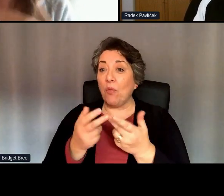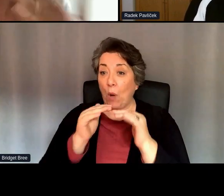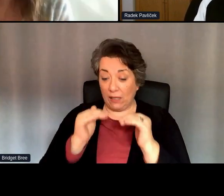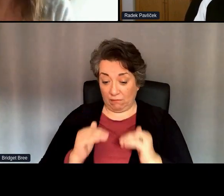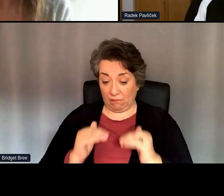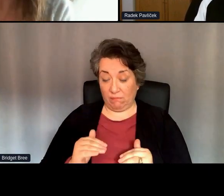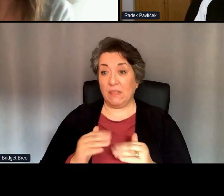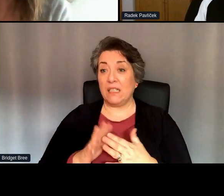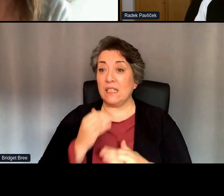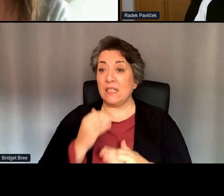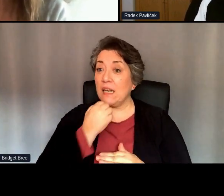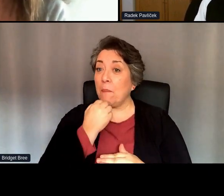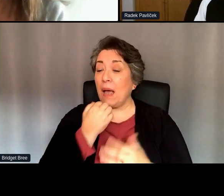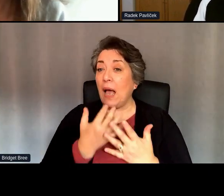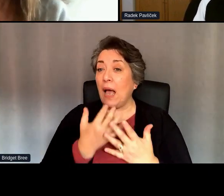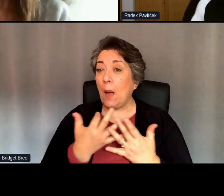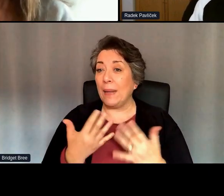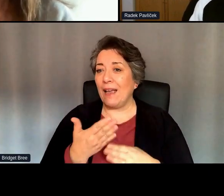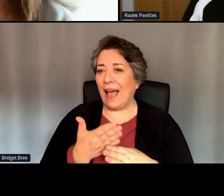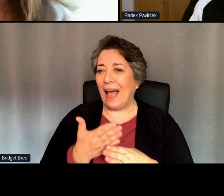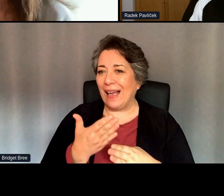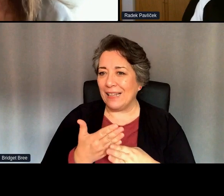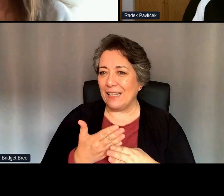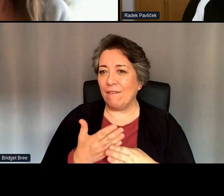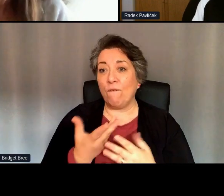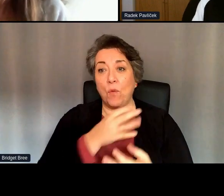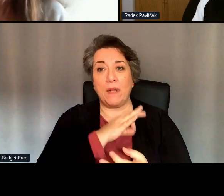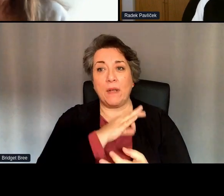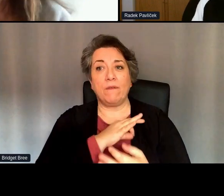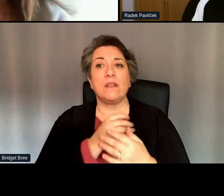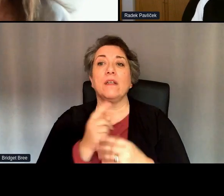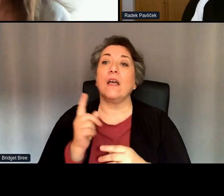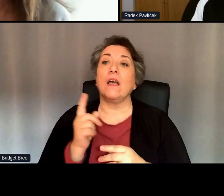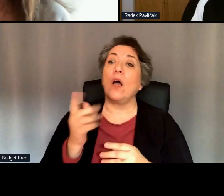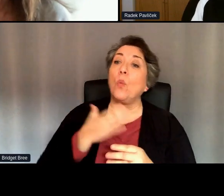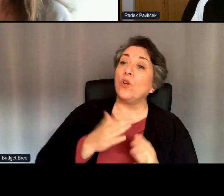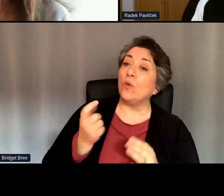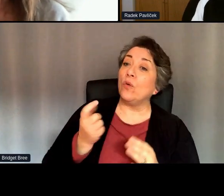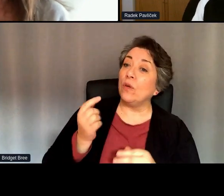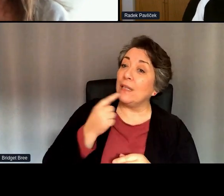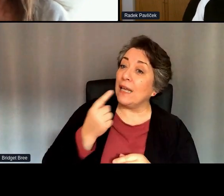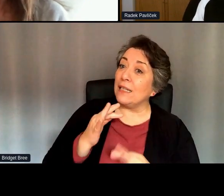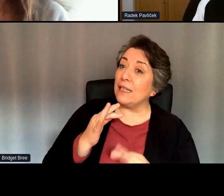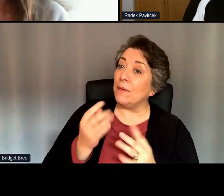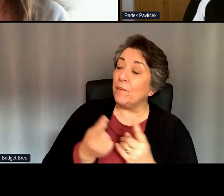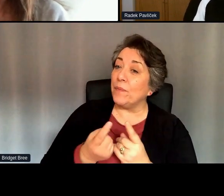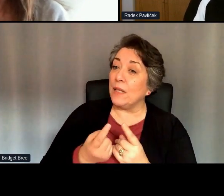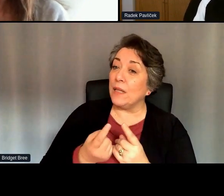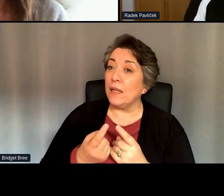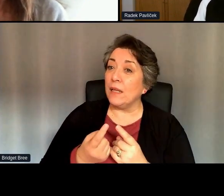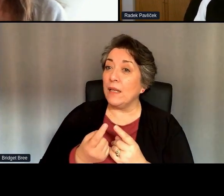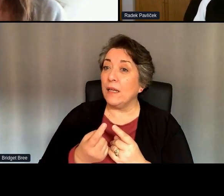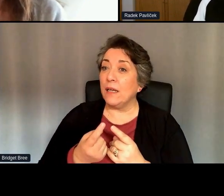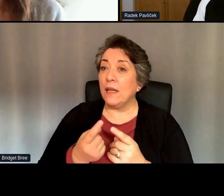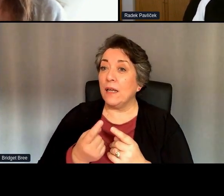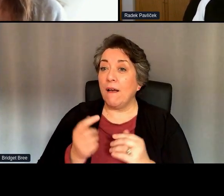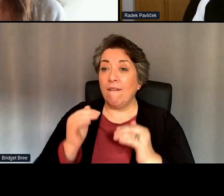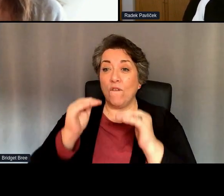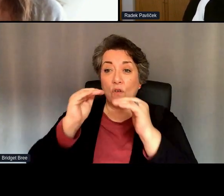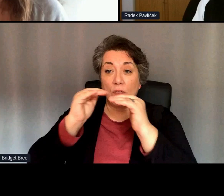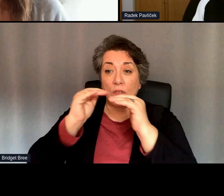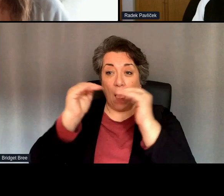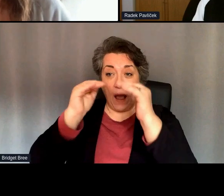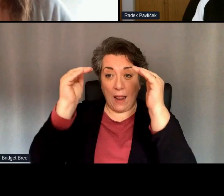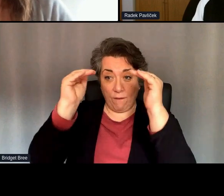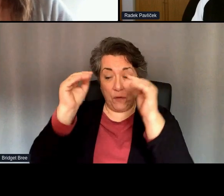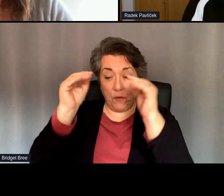it comes to benefits and so on. Yeah. Then, if I can add something, then depending on the level, I mean, for the higher Platinum or